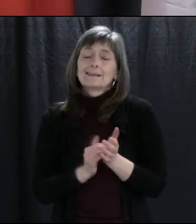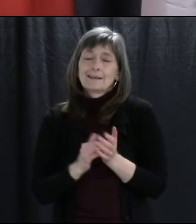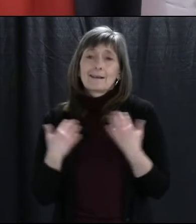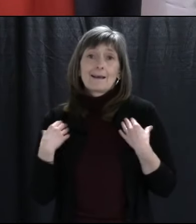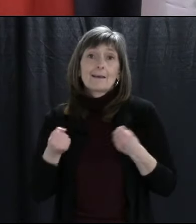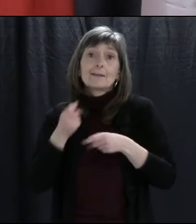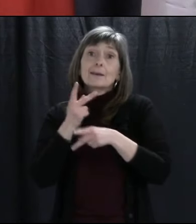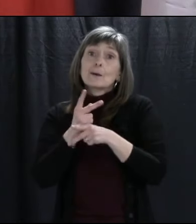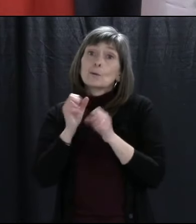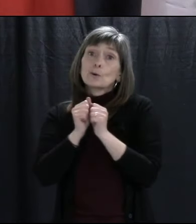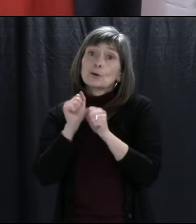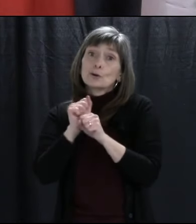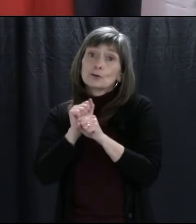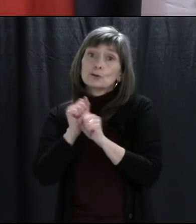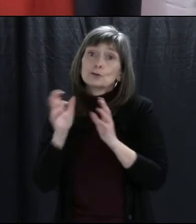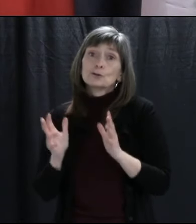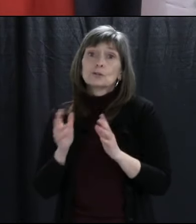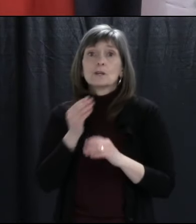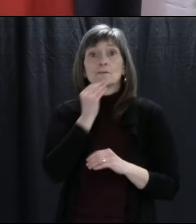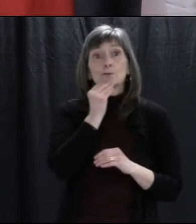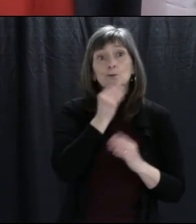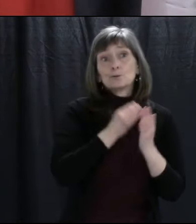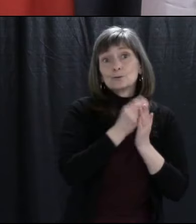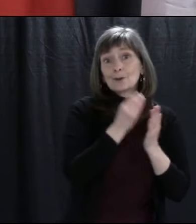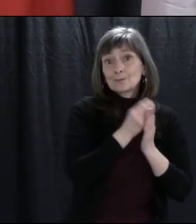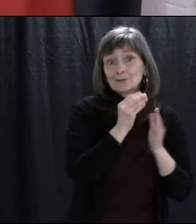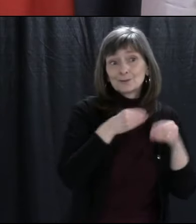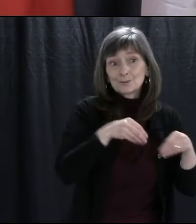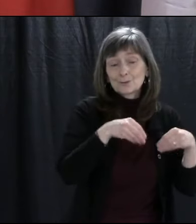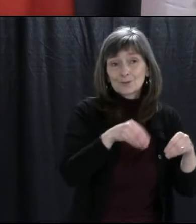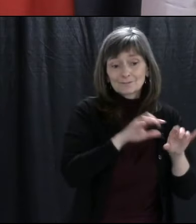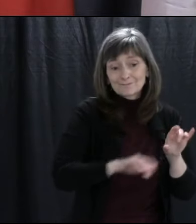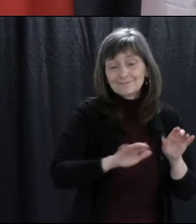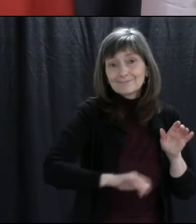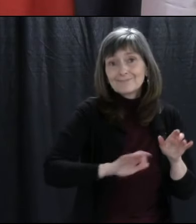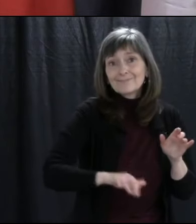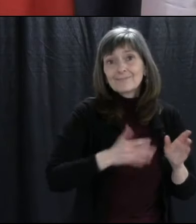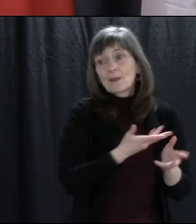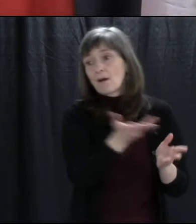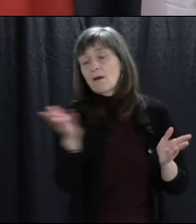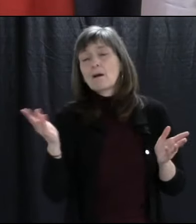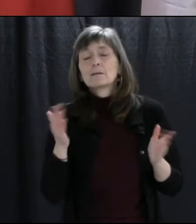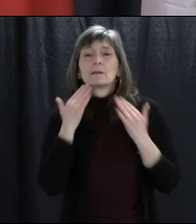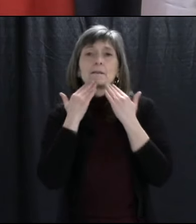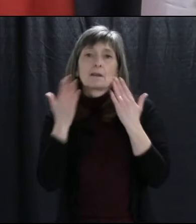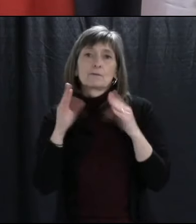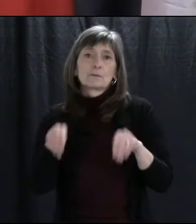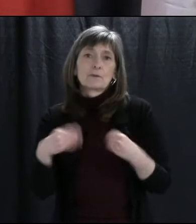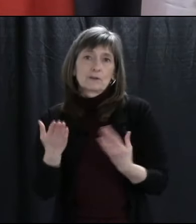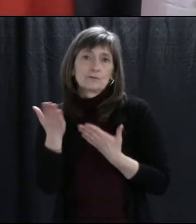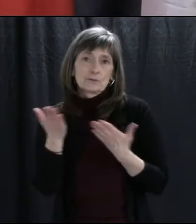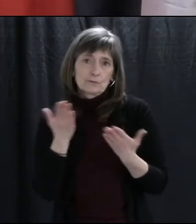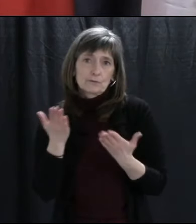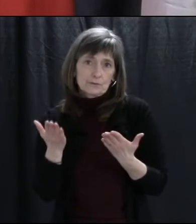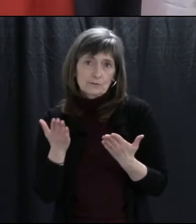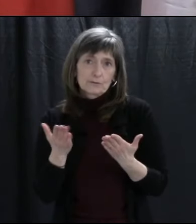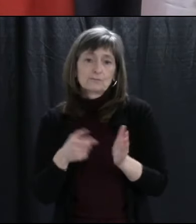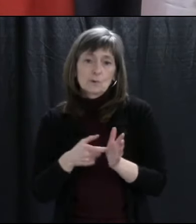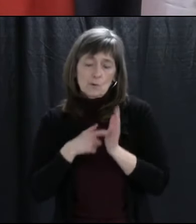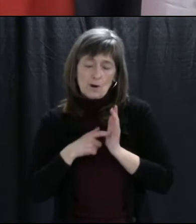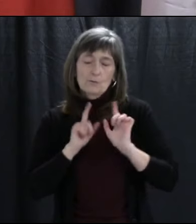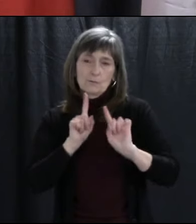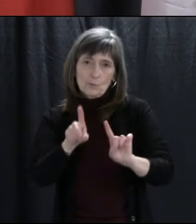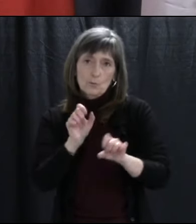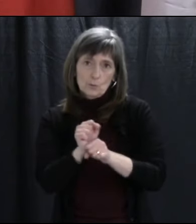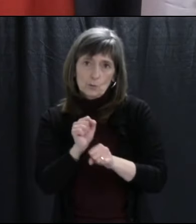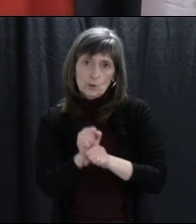workers, those workers within our grocery stores throughout this province, providing the essential services. Those people that are working in our communities, and they